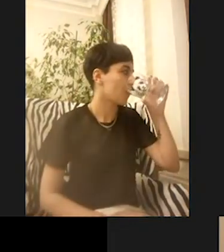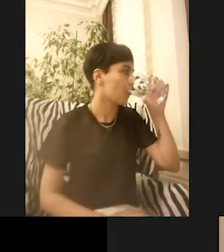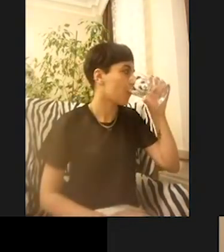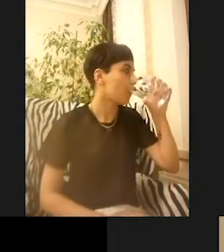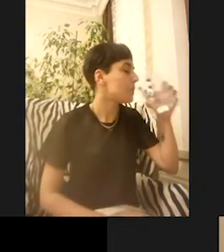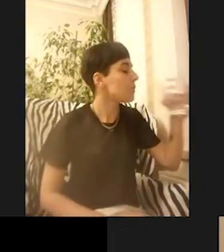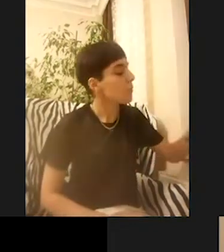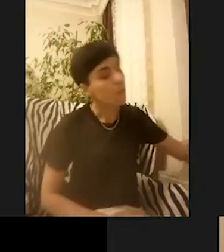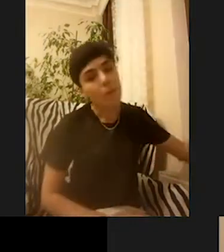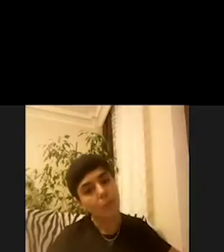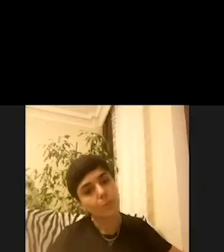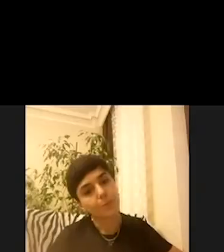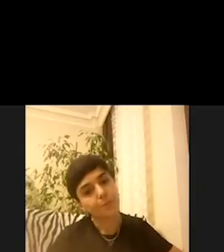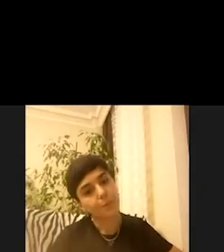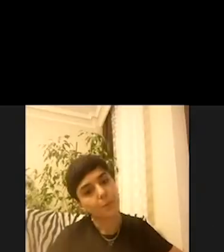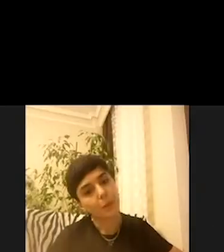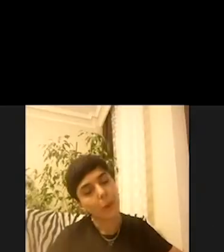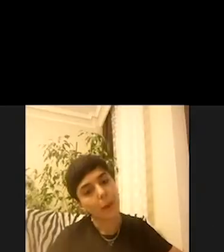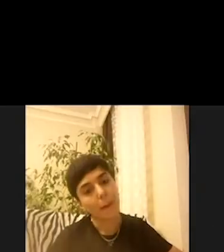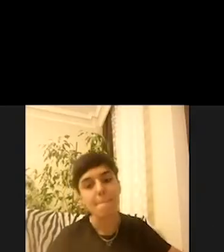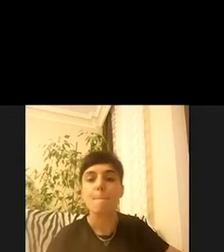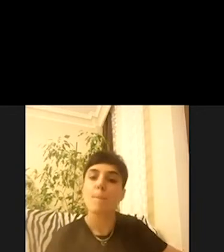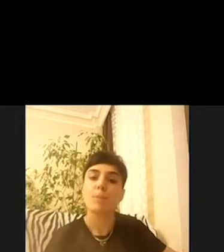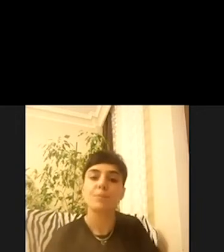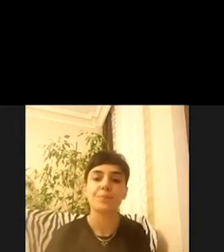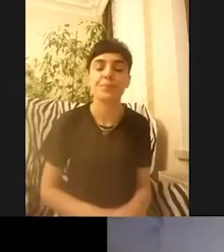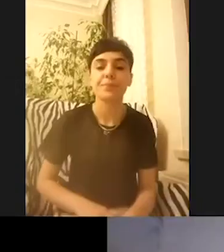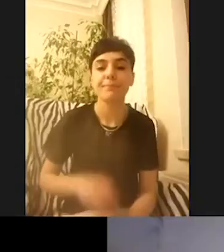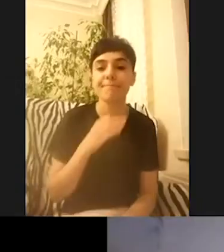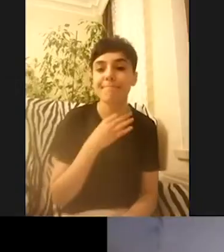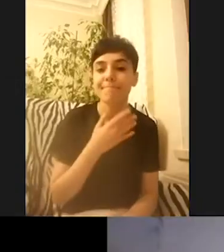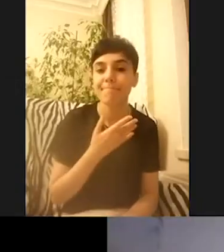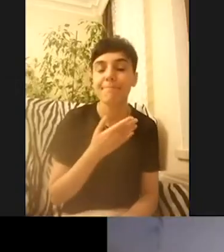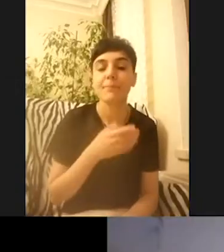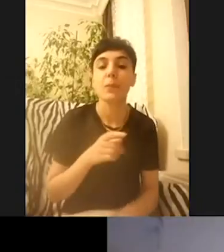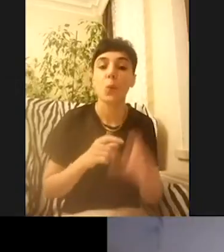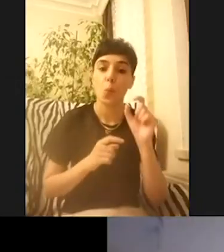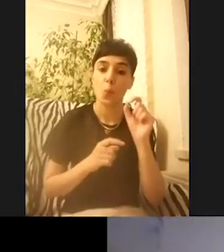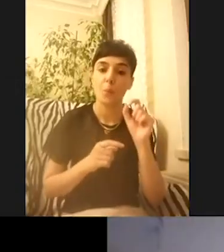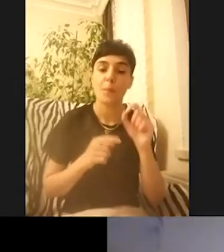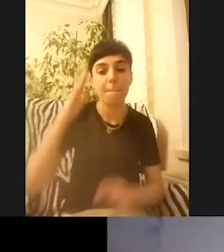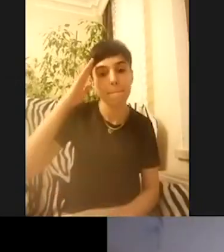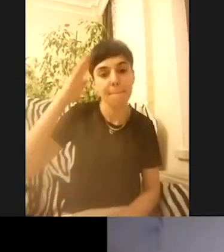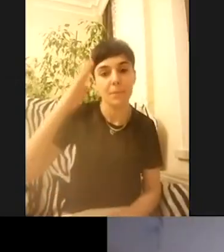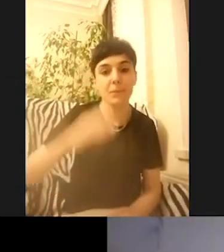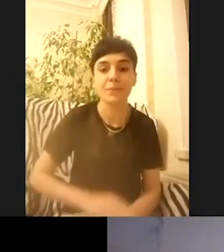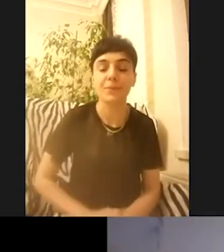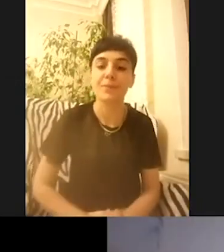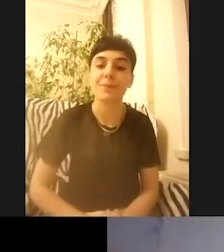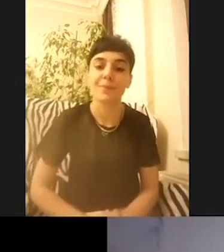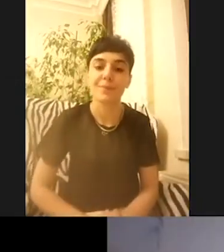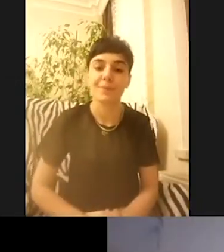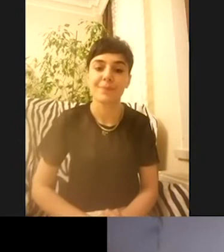Olympia Latiparissa, come on in. So I said performance because you are a performer among many other things. And also, of